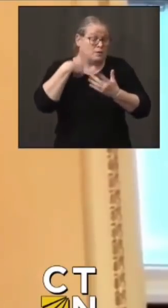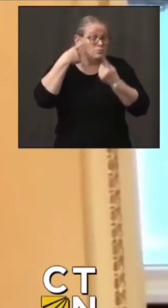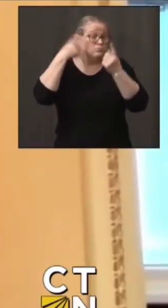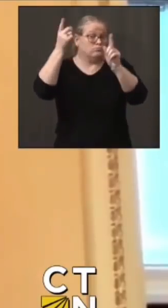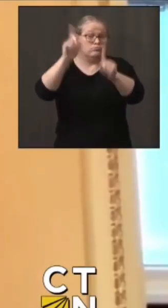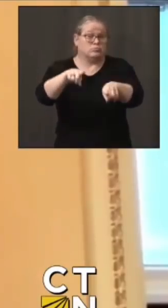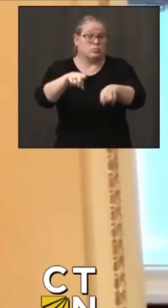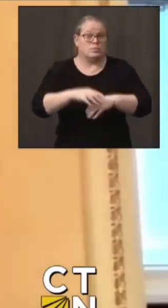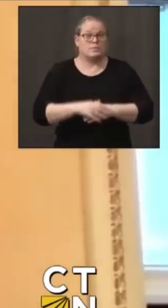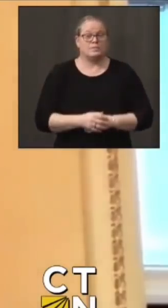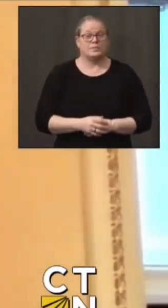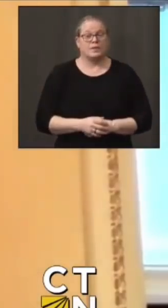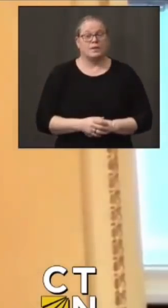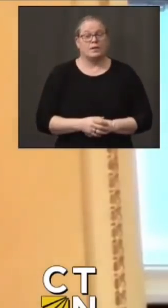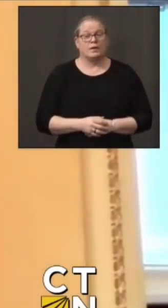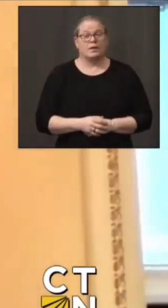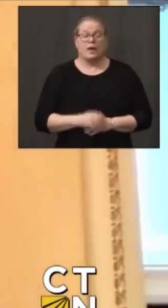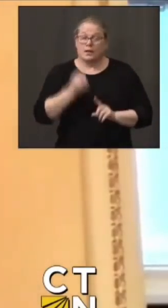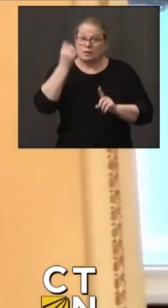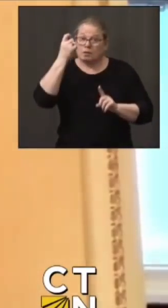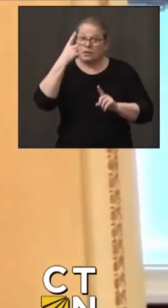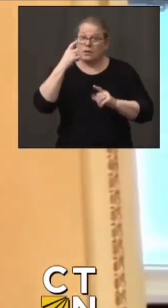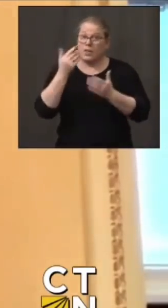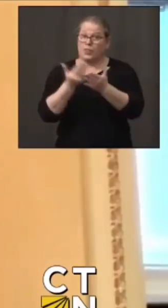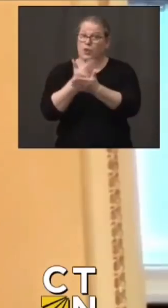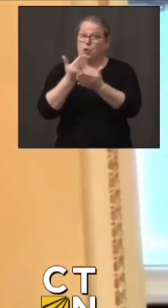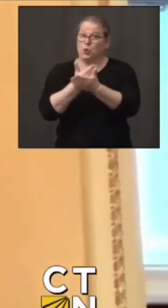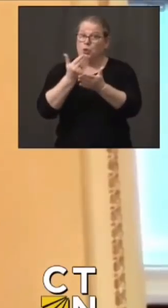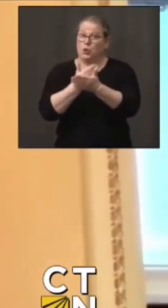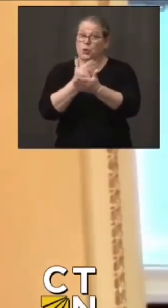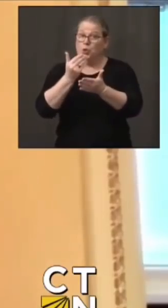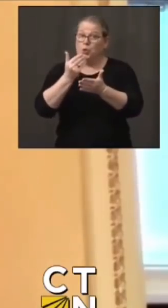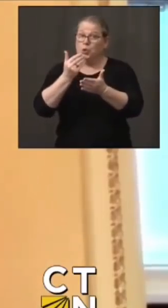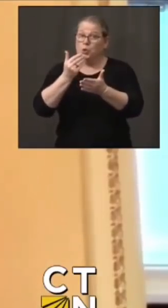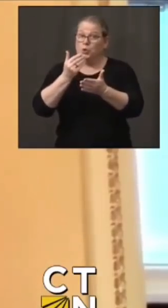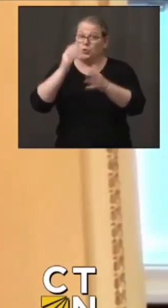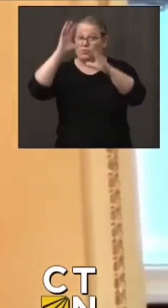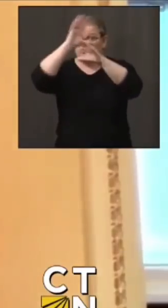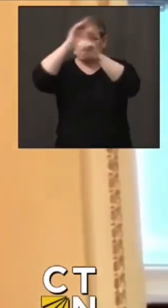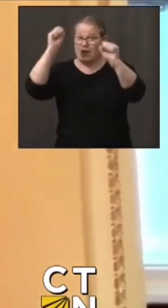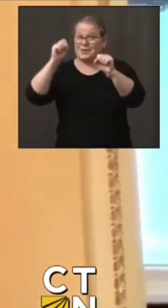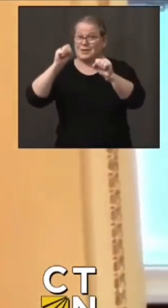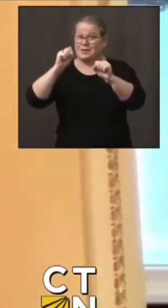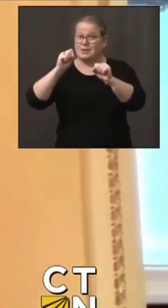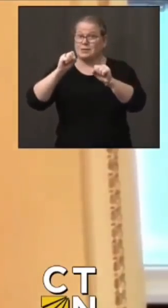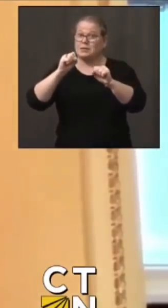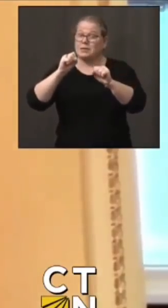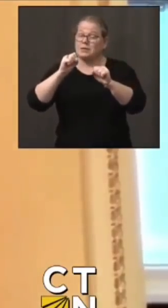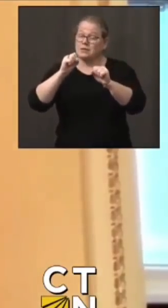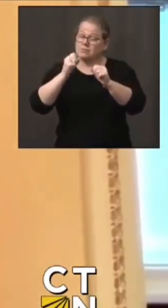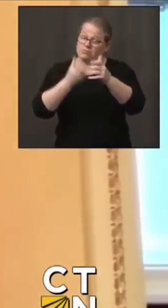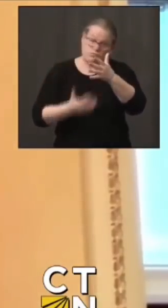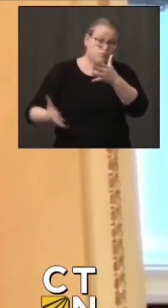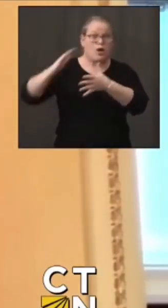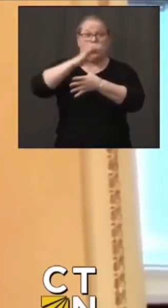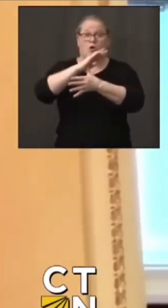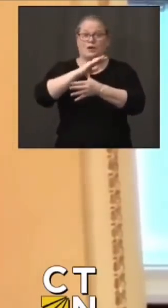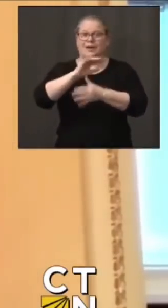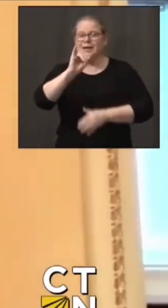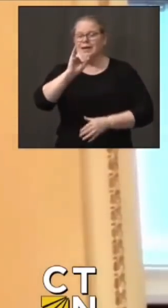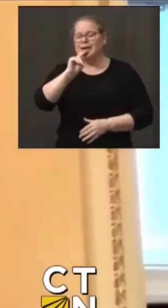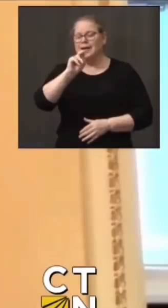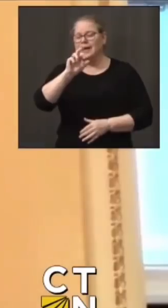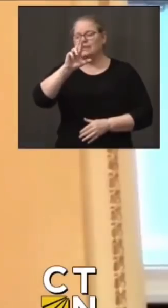new administration has a high priority on infrastructure, something that is very near and dear to my heart, having introduced